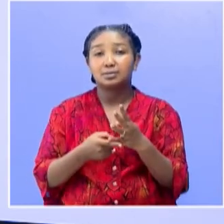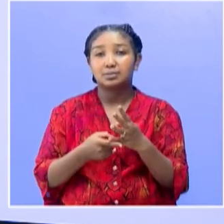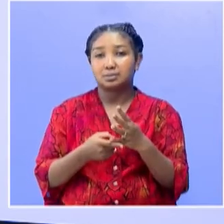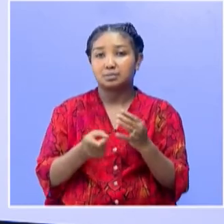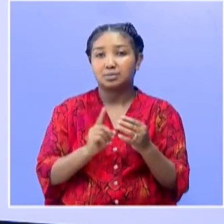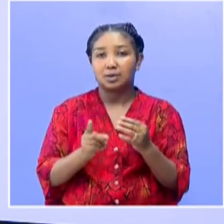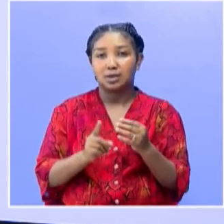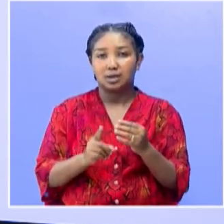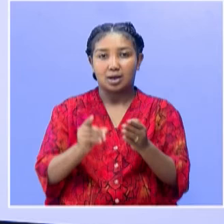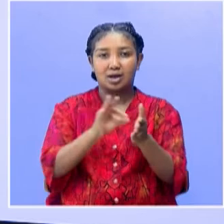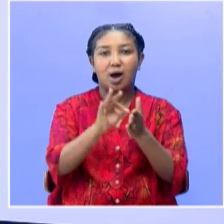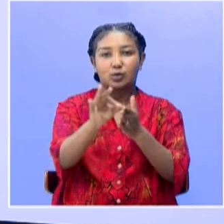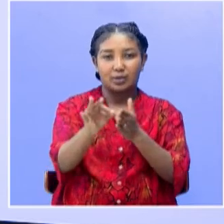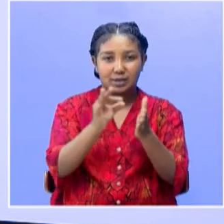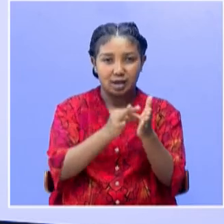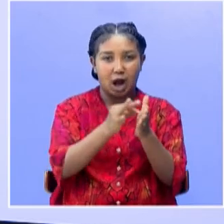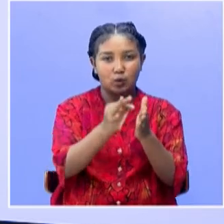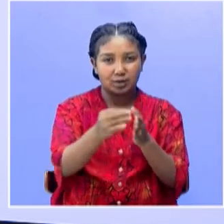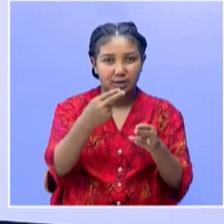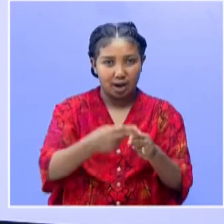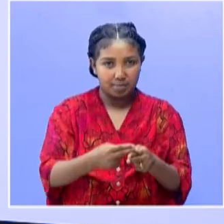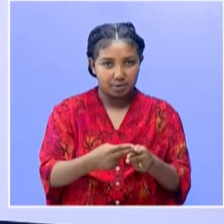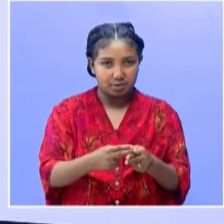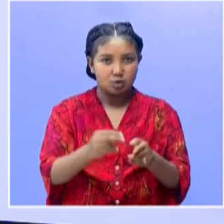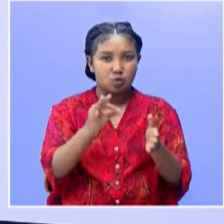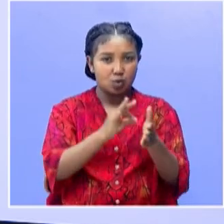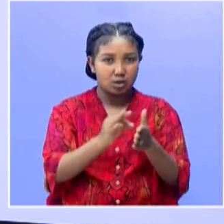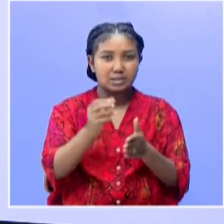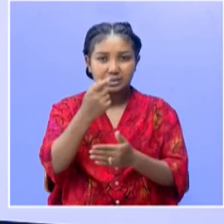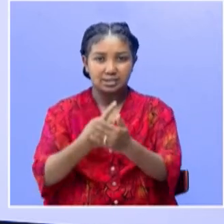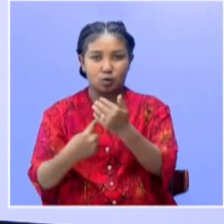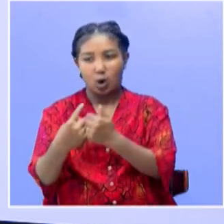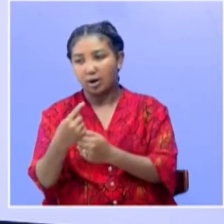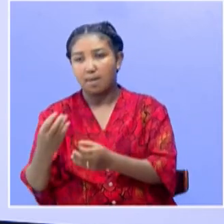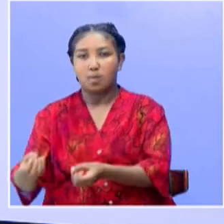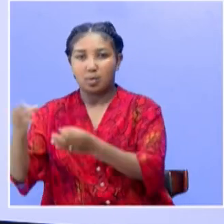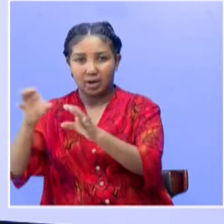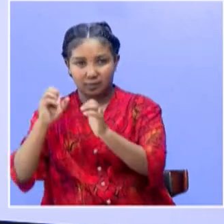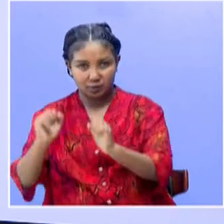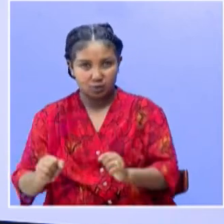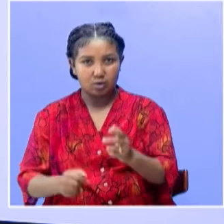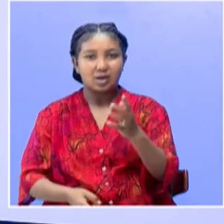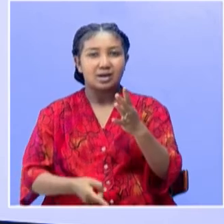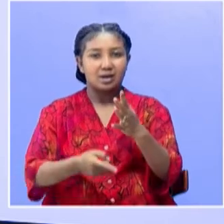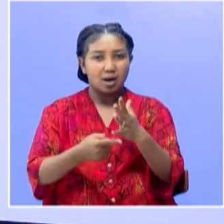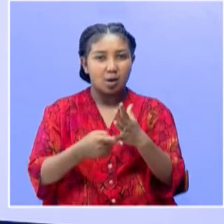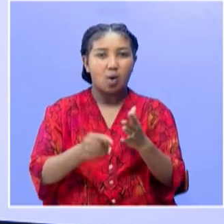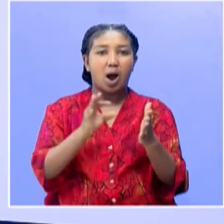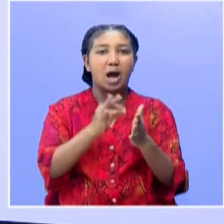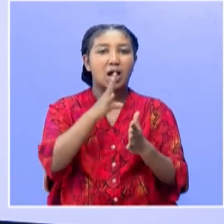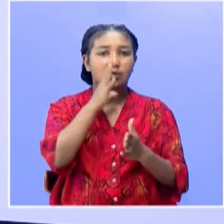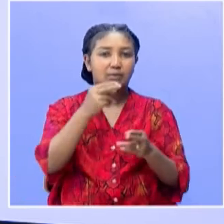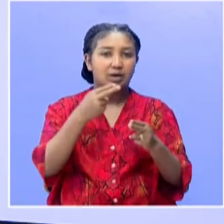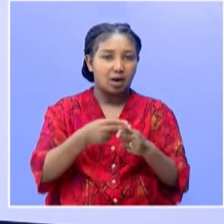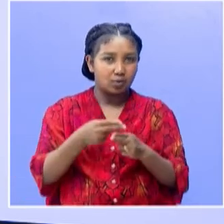also say these countable nouns, those that you say singular and plural, and uncountable nouns